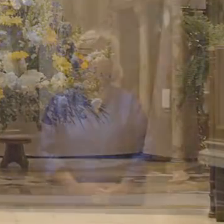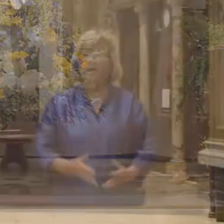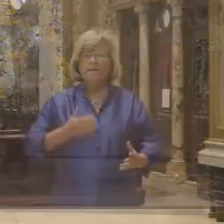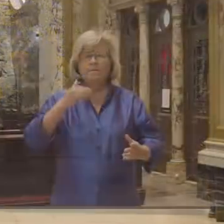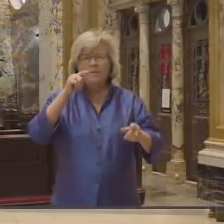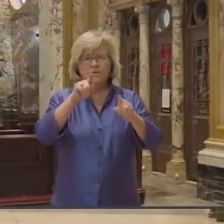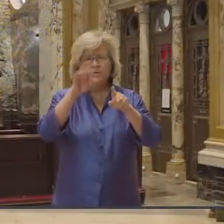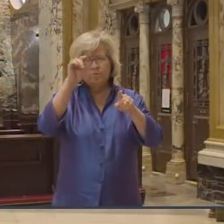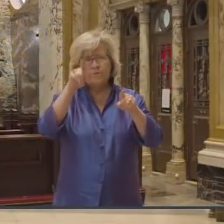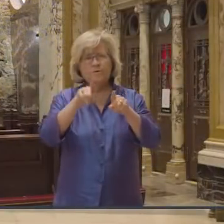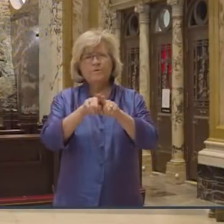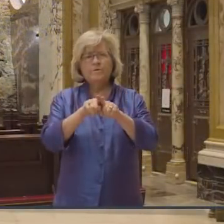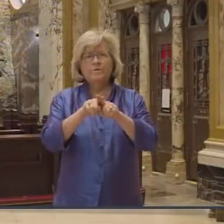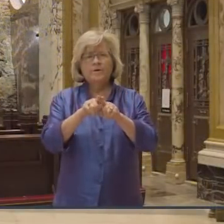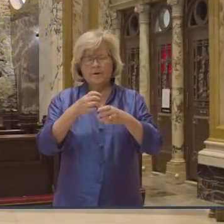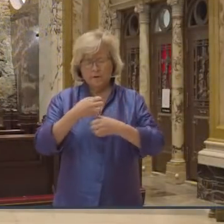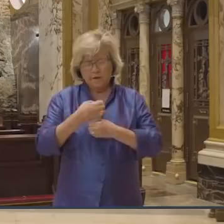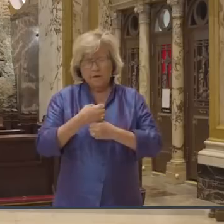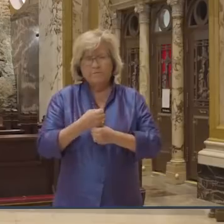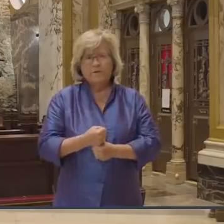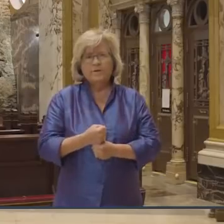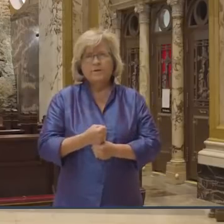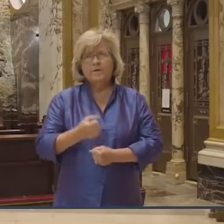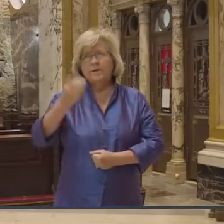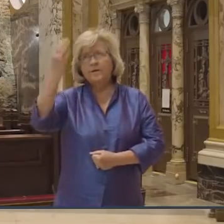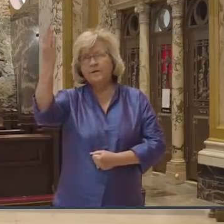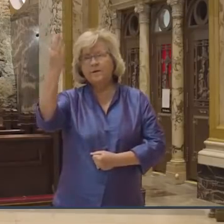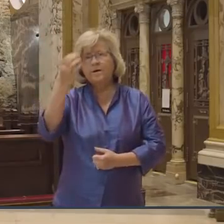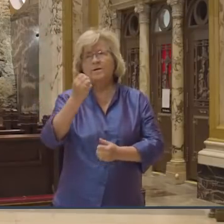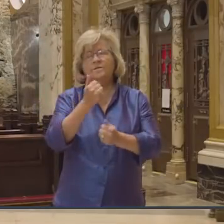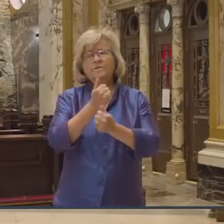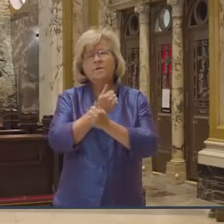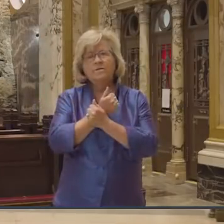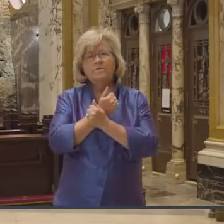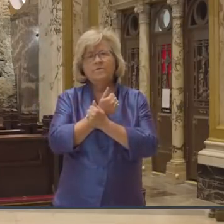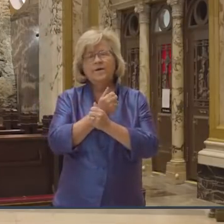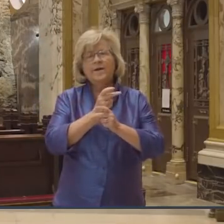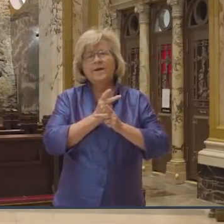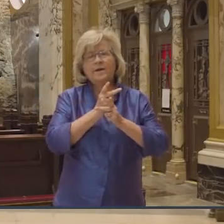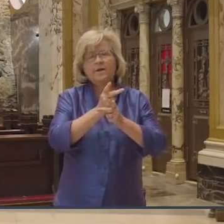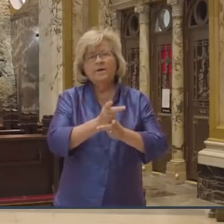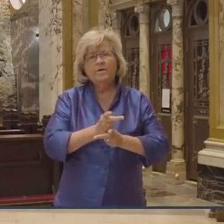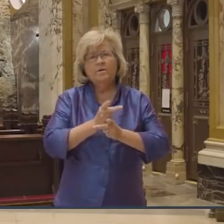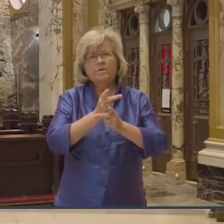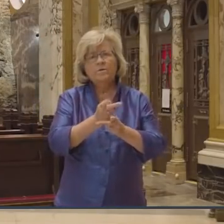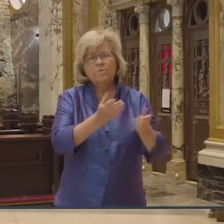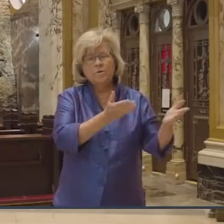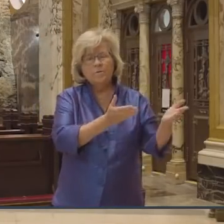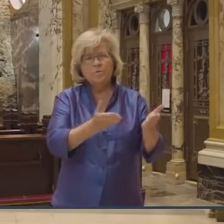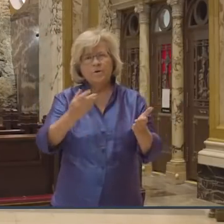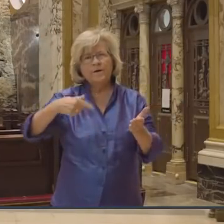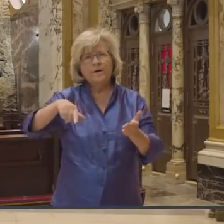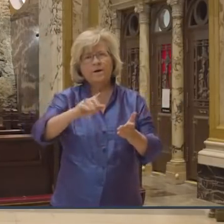My sisters and brothers, confident in God's love and steadfast care, we